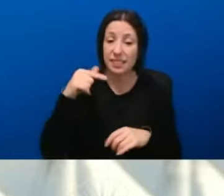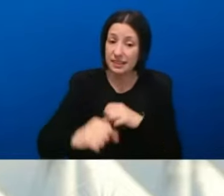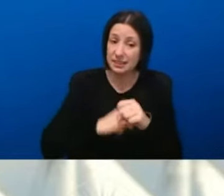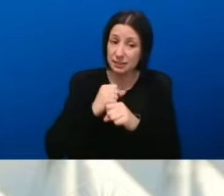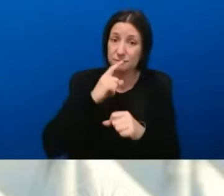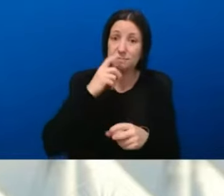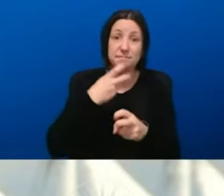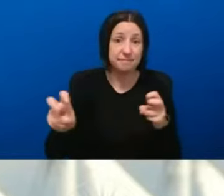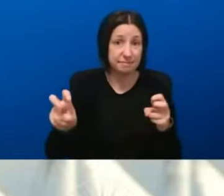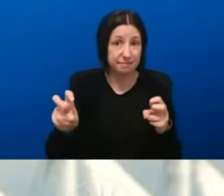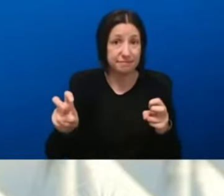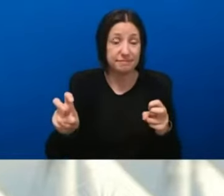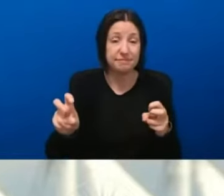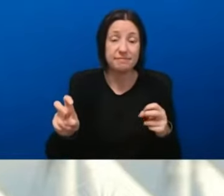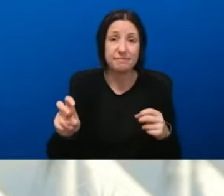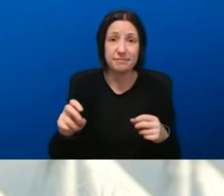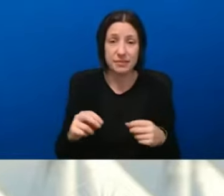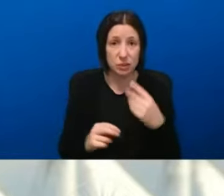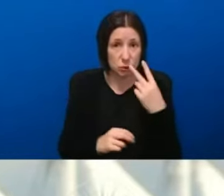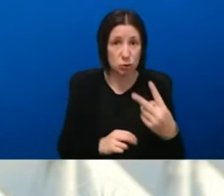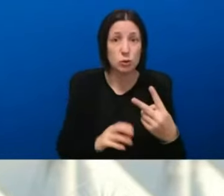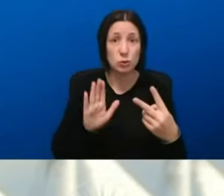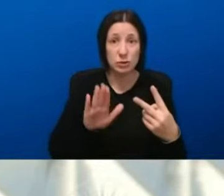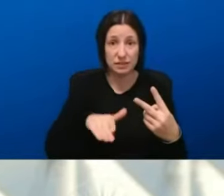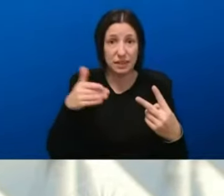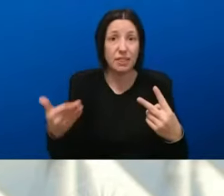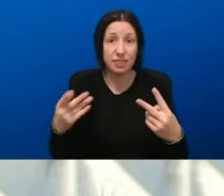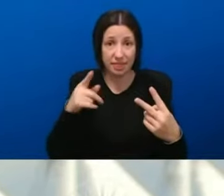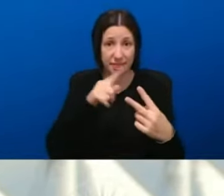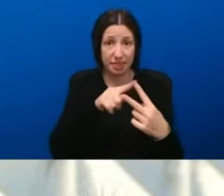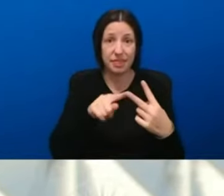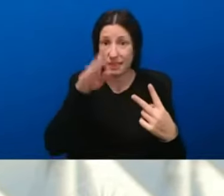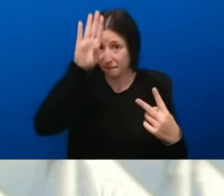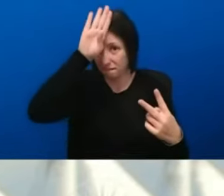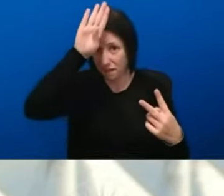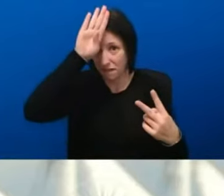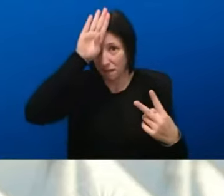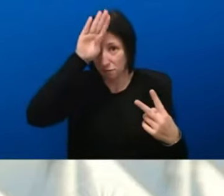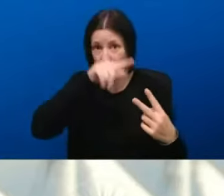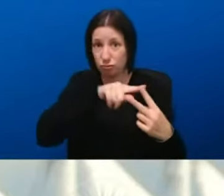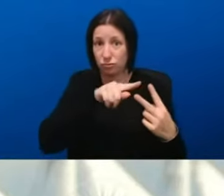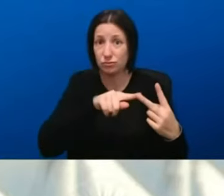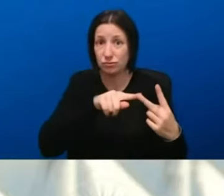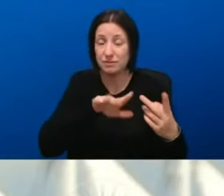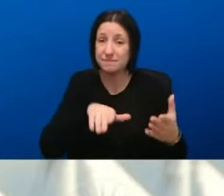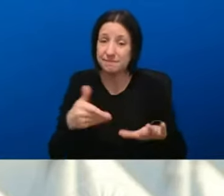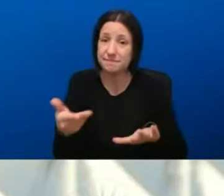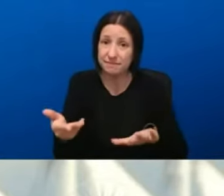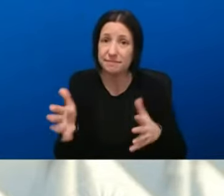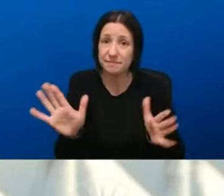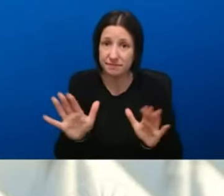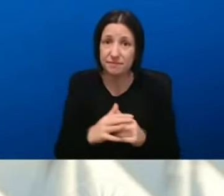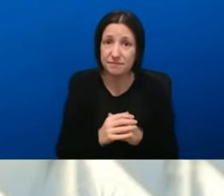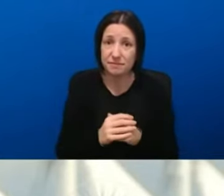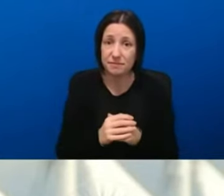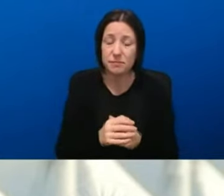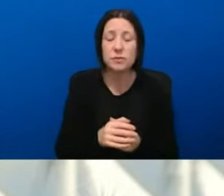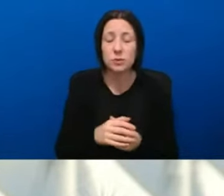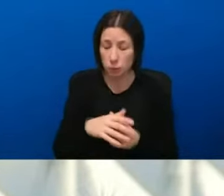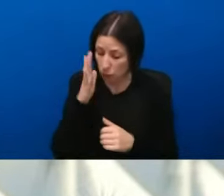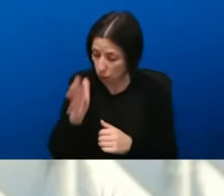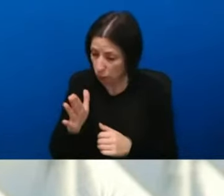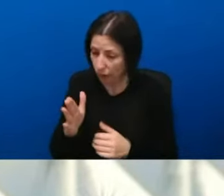been a very, very tough season, including two deaths of firefighters. It's one that